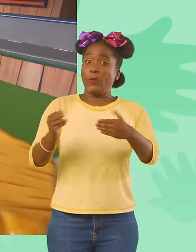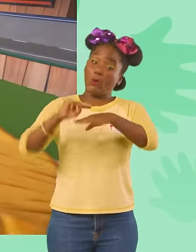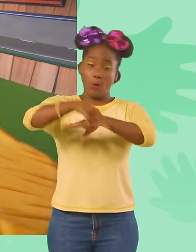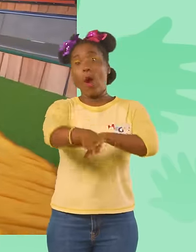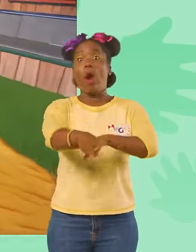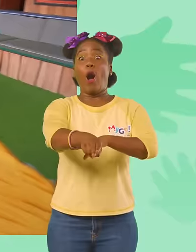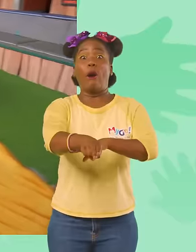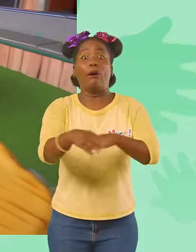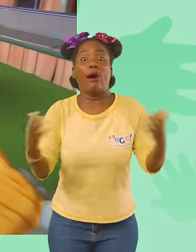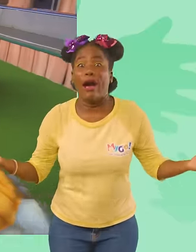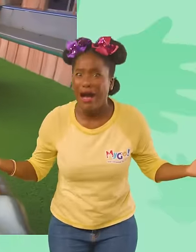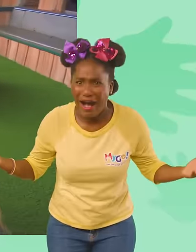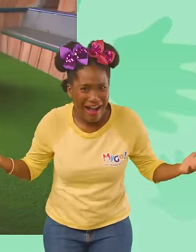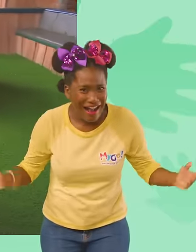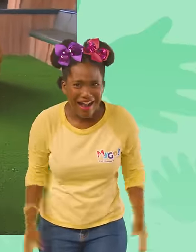Whoa.